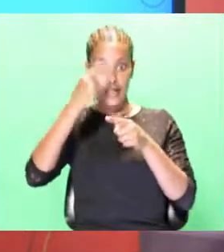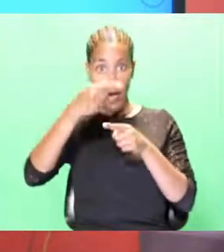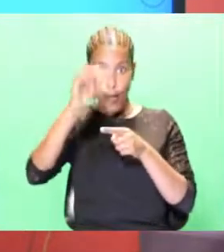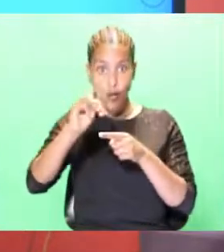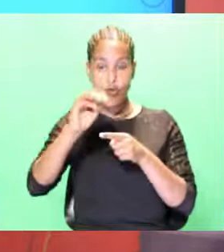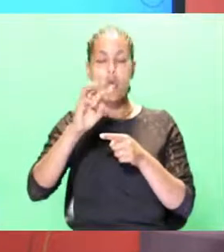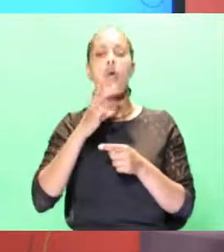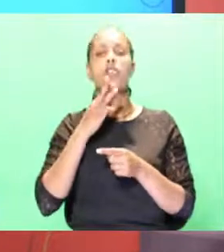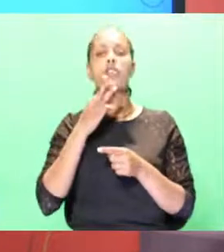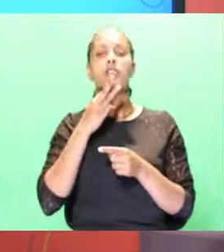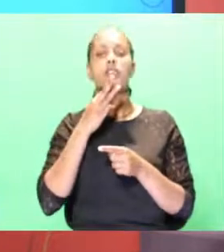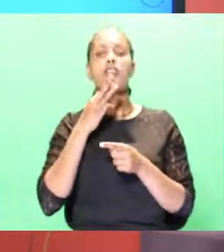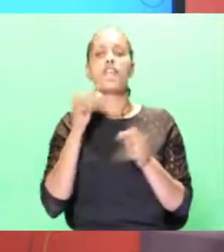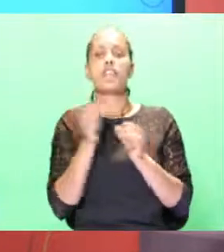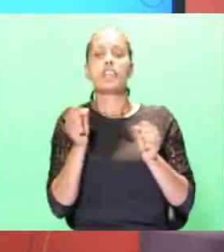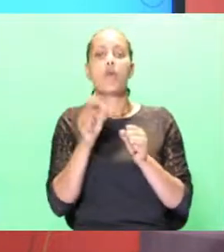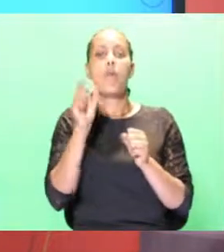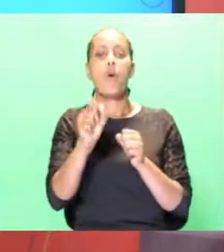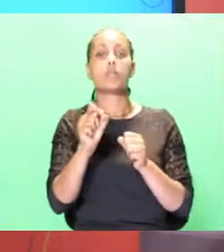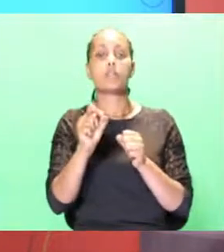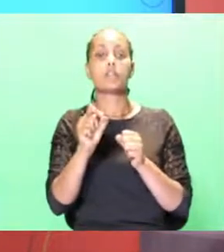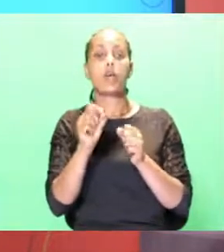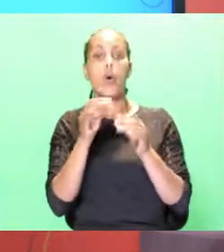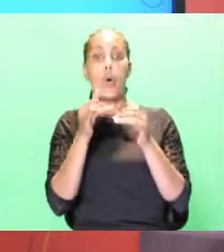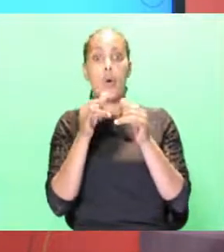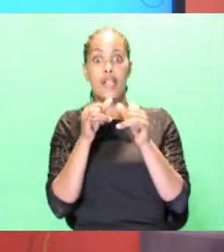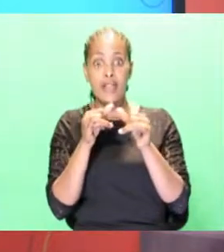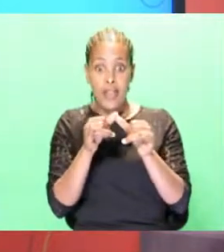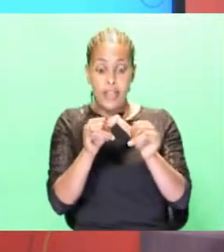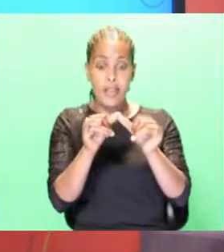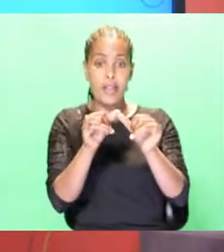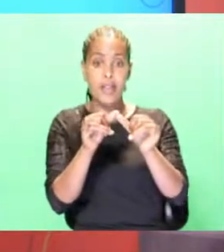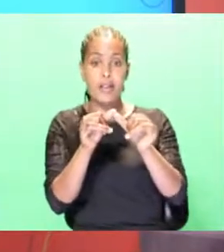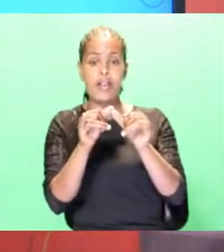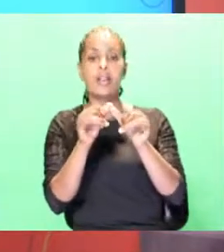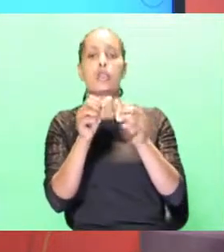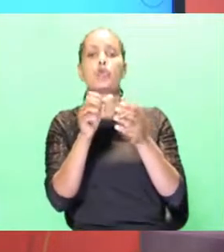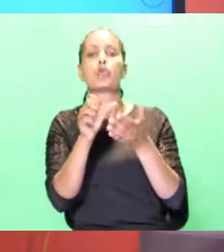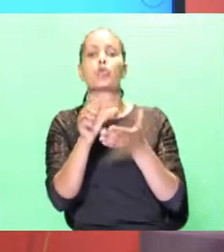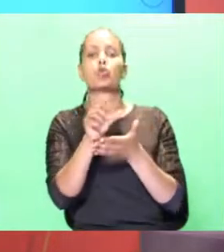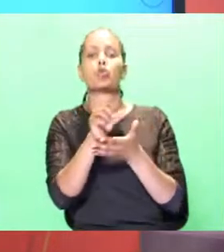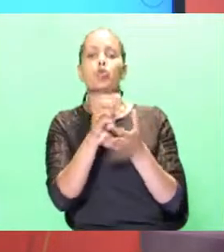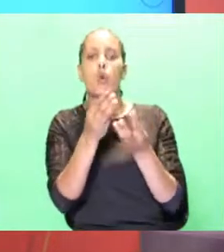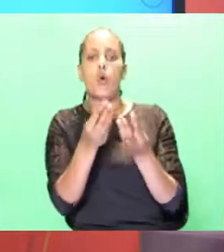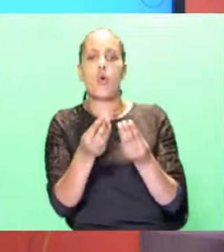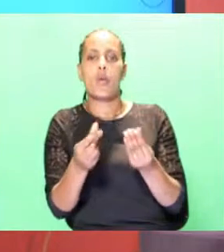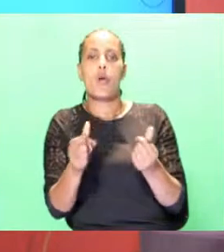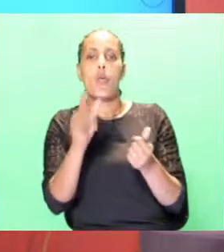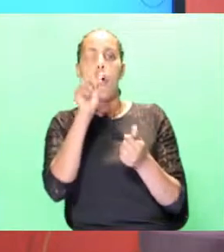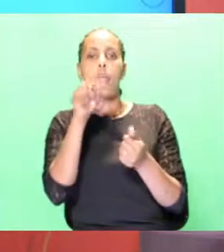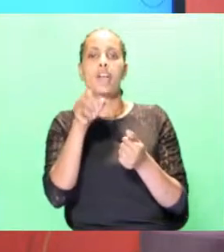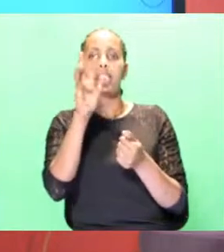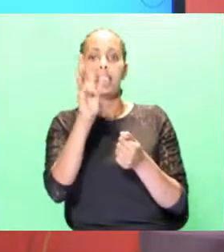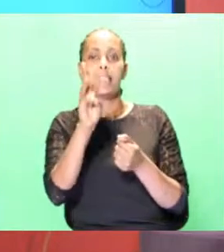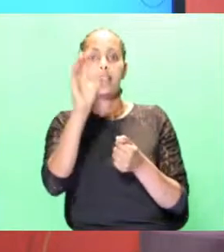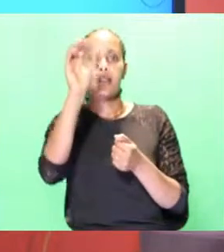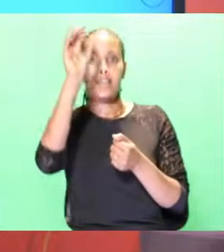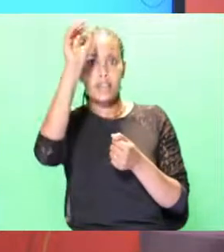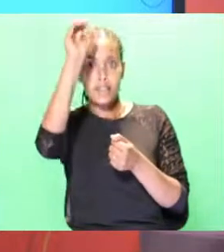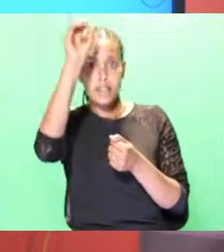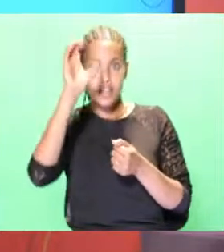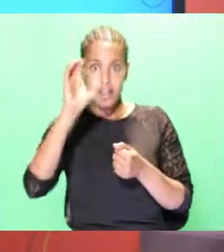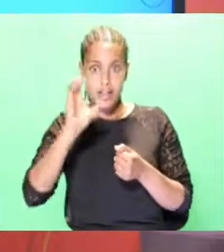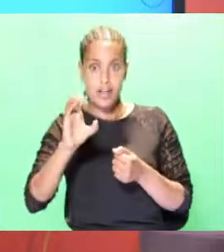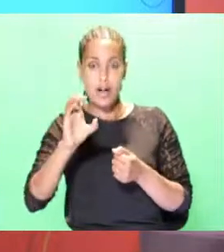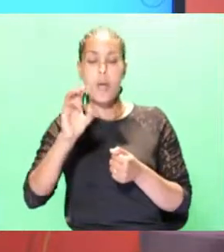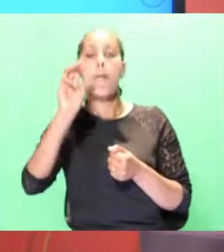water. Freezing point depression constant of the solvent is 1.86 degrees centigrade per